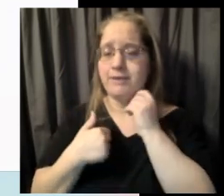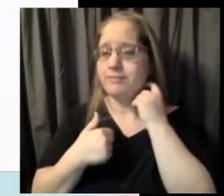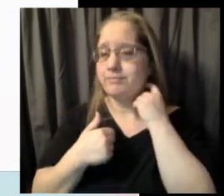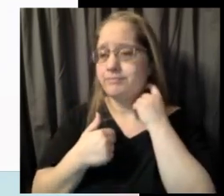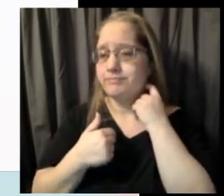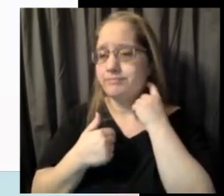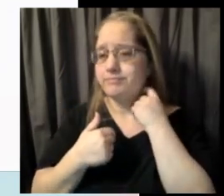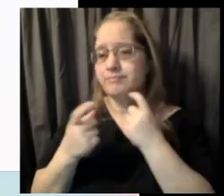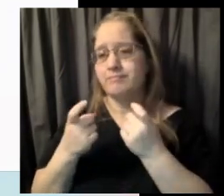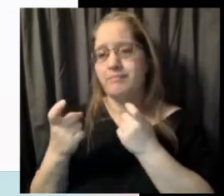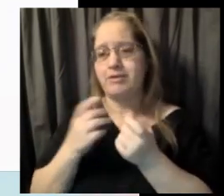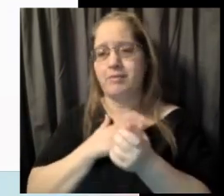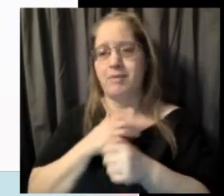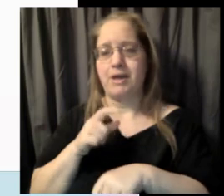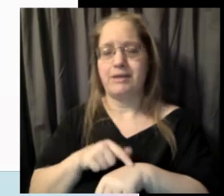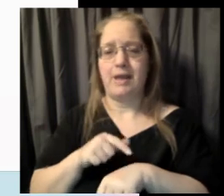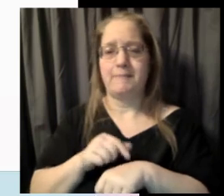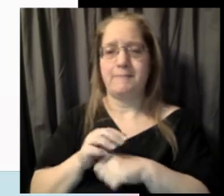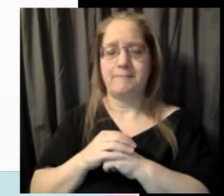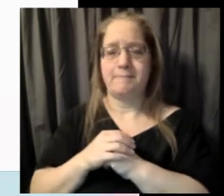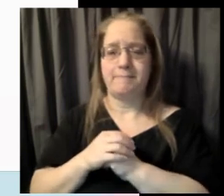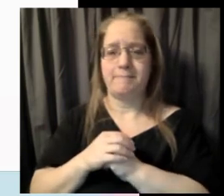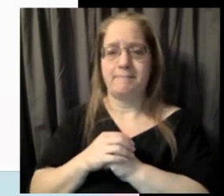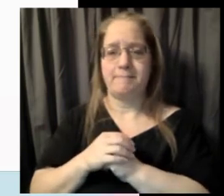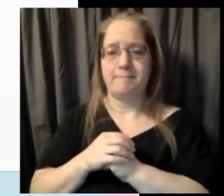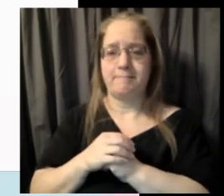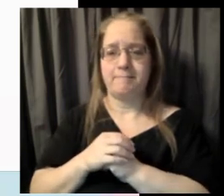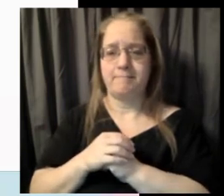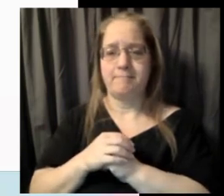benefit managing my time.